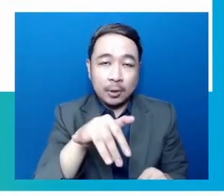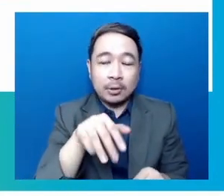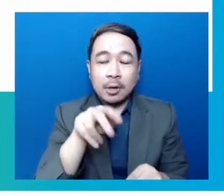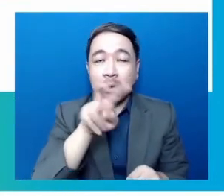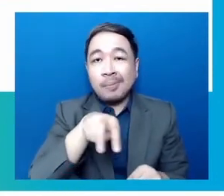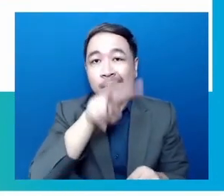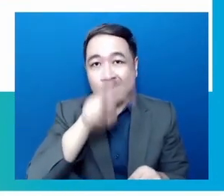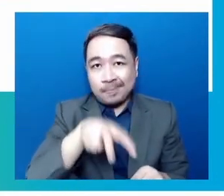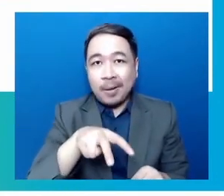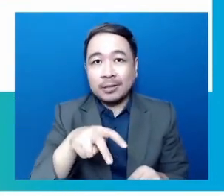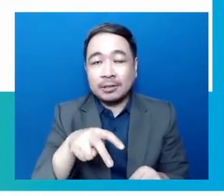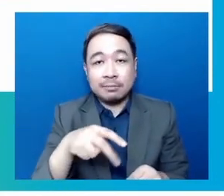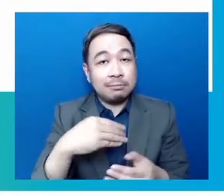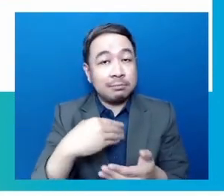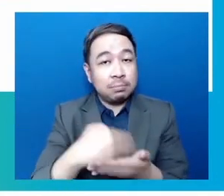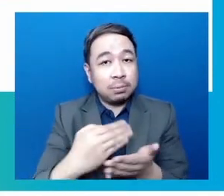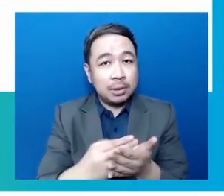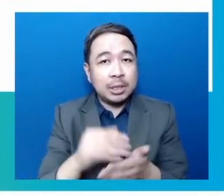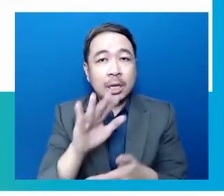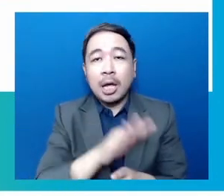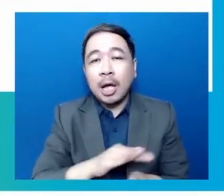around $393.57